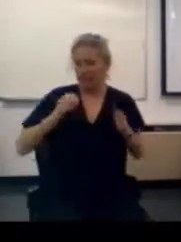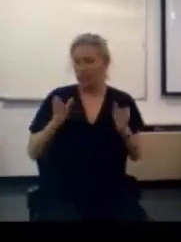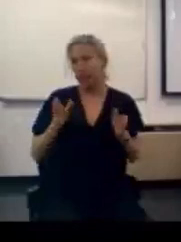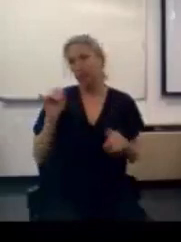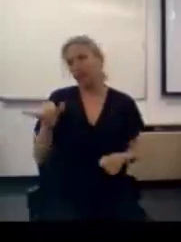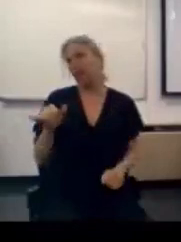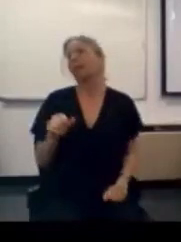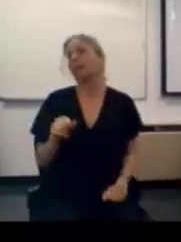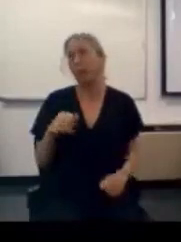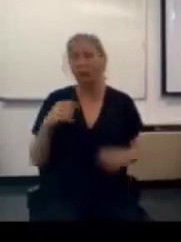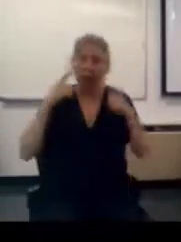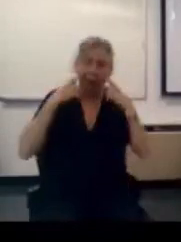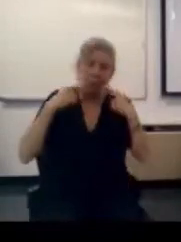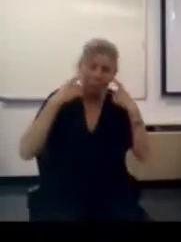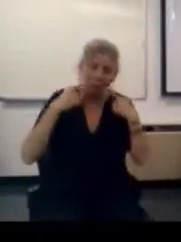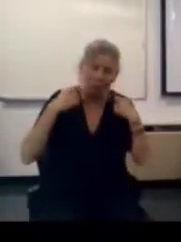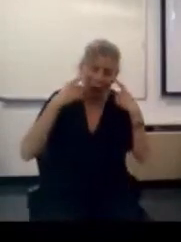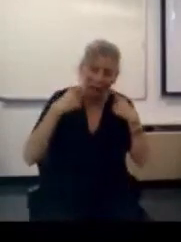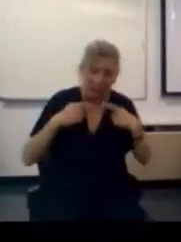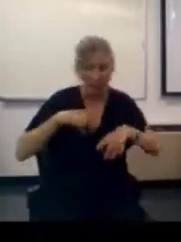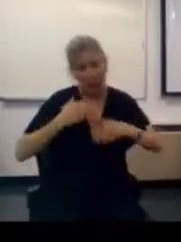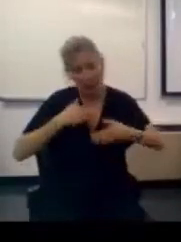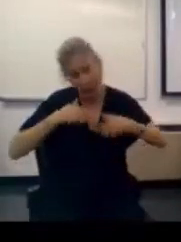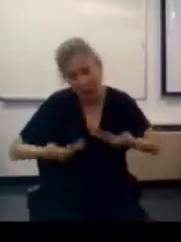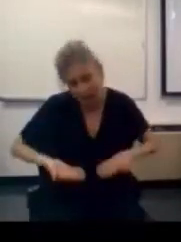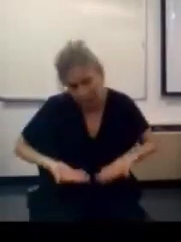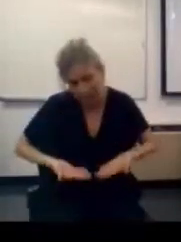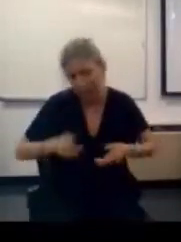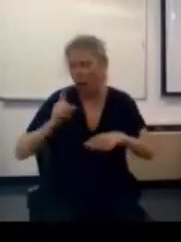around and I'm crying, and I said, you know what?